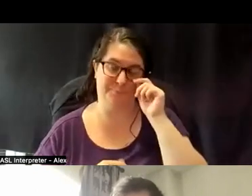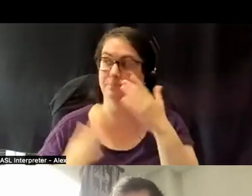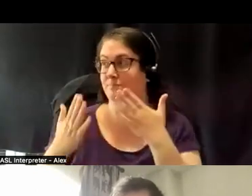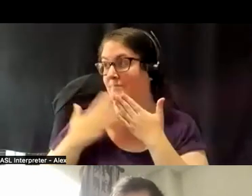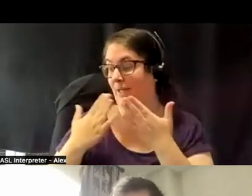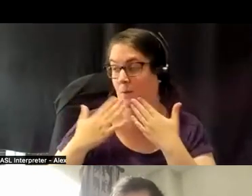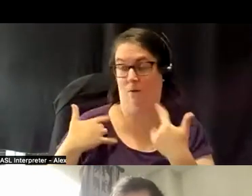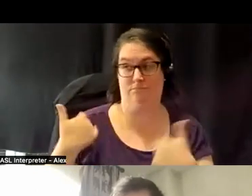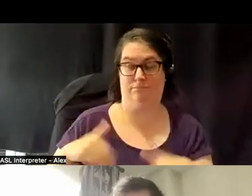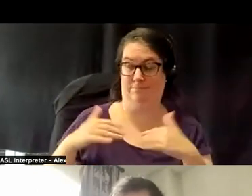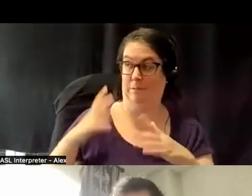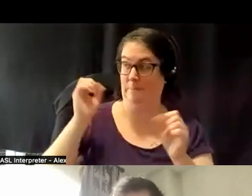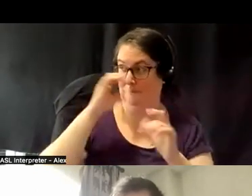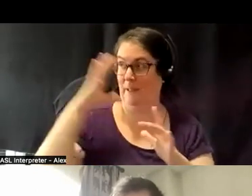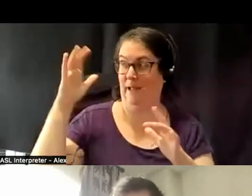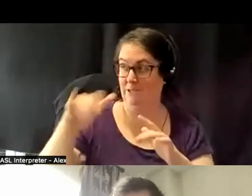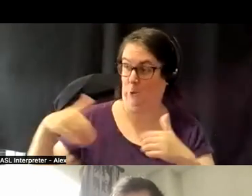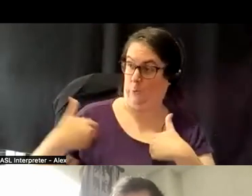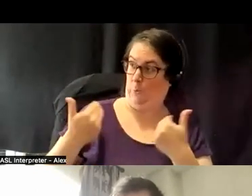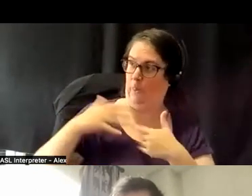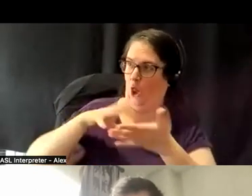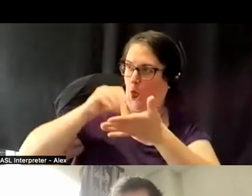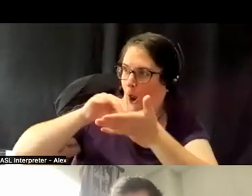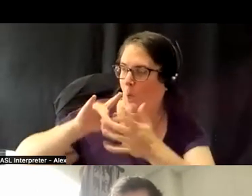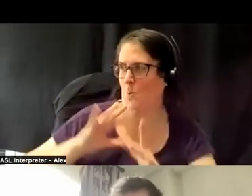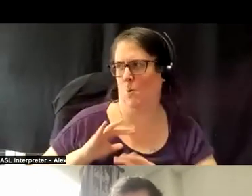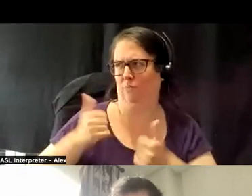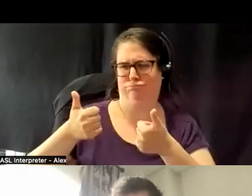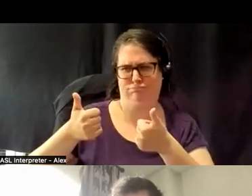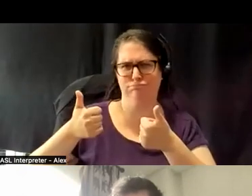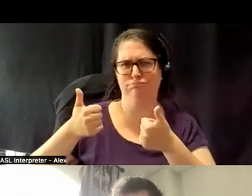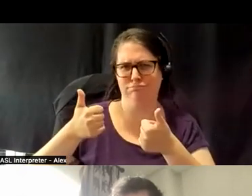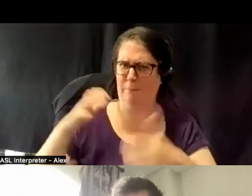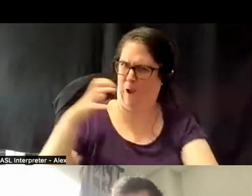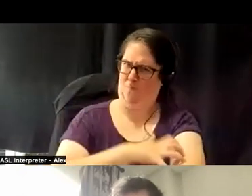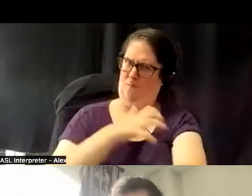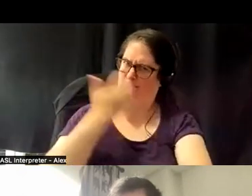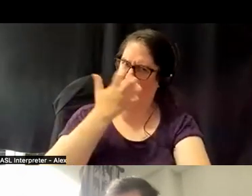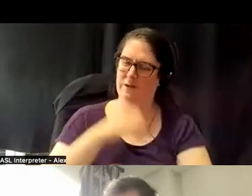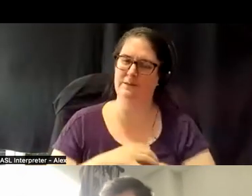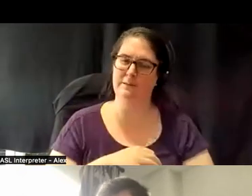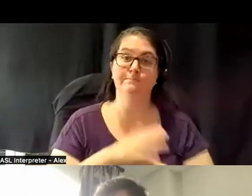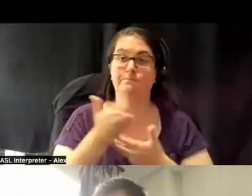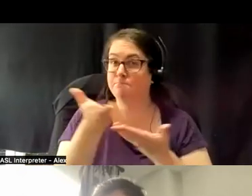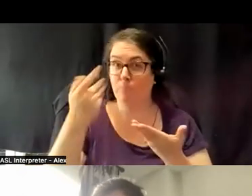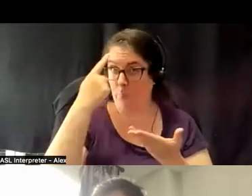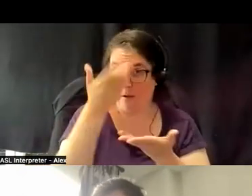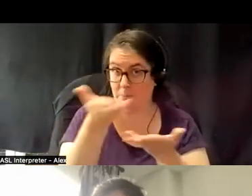just imagine the reception amongst youth, like learning all of this stuff. Must be powerful. What are other people's thoughts